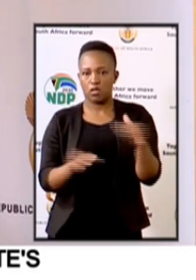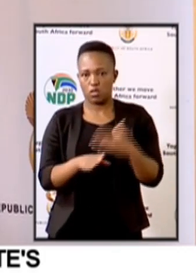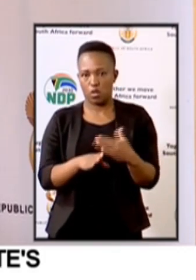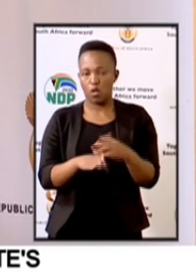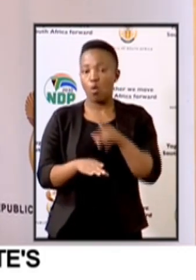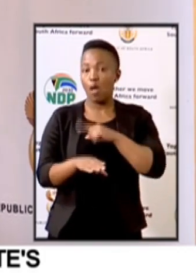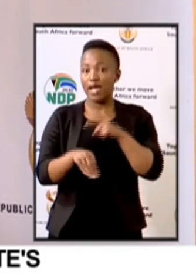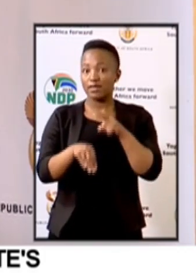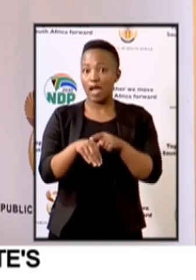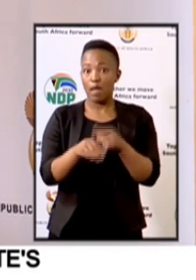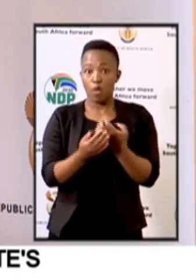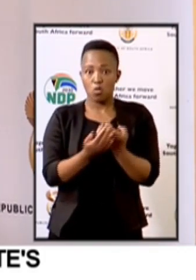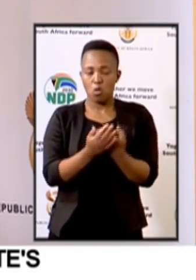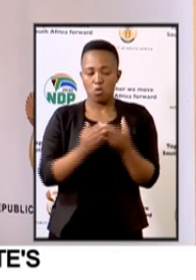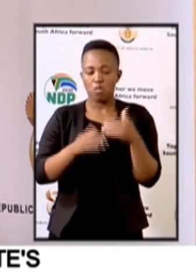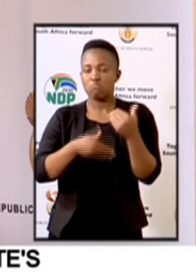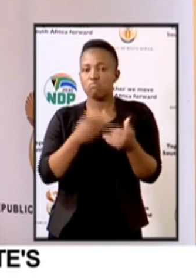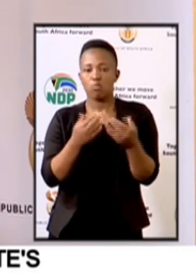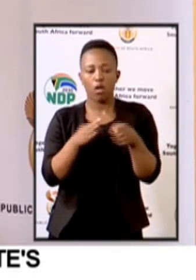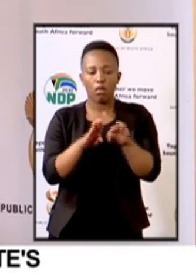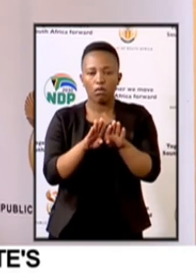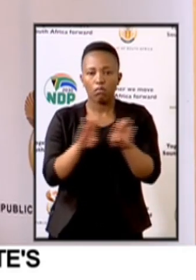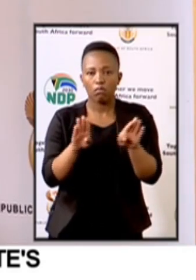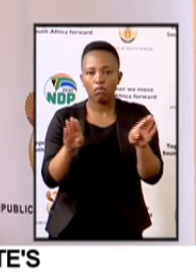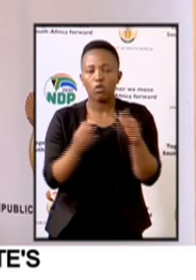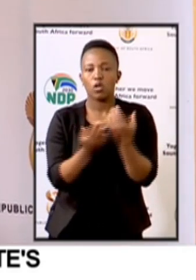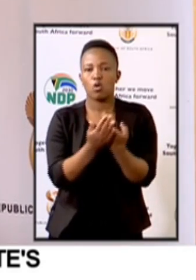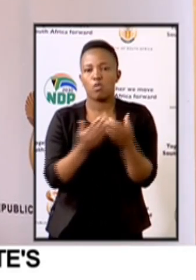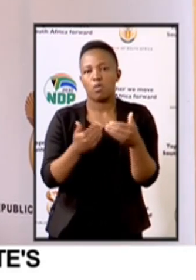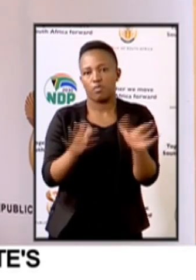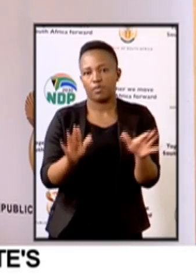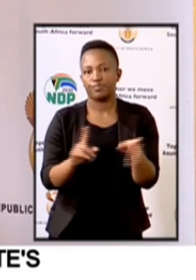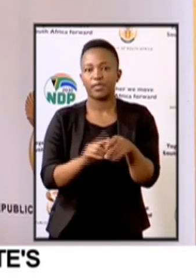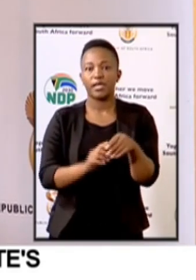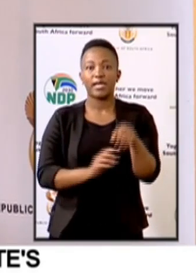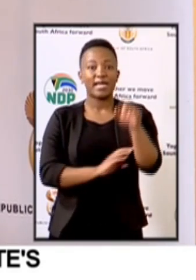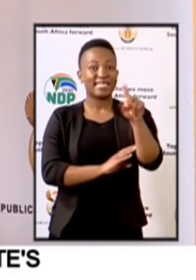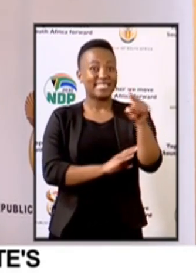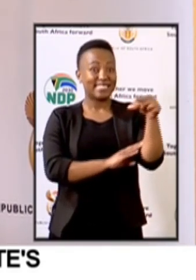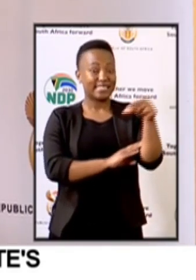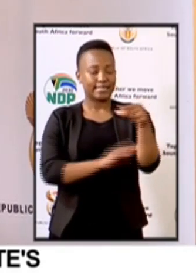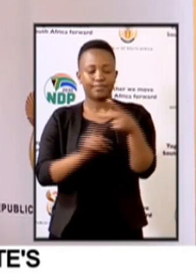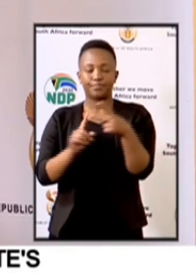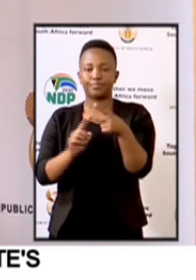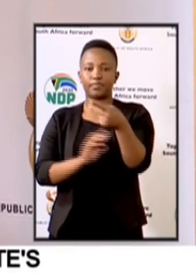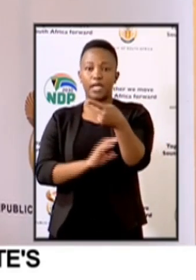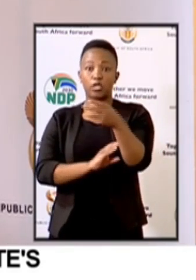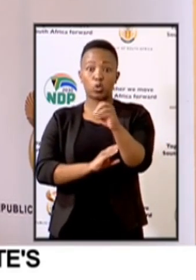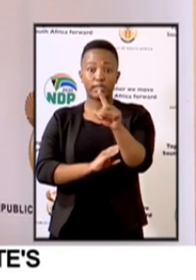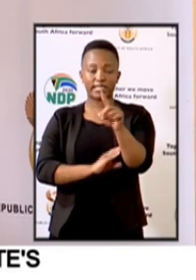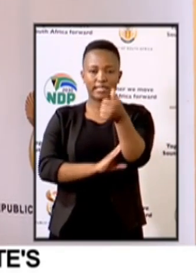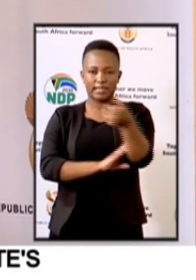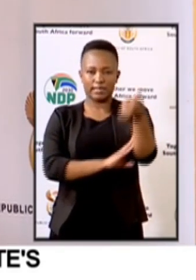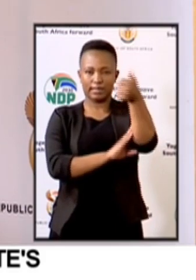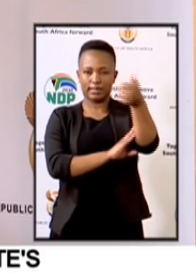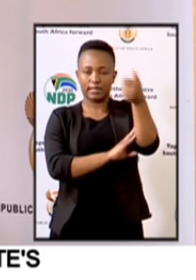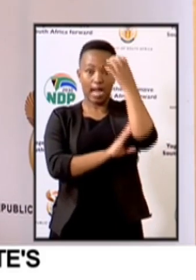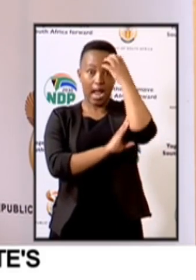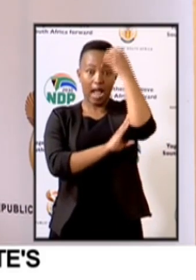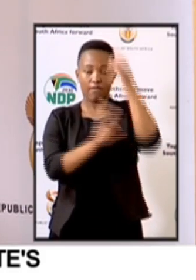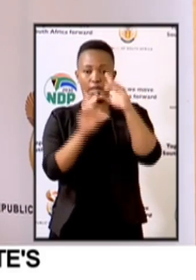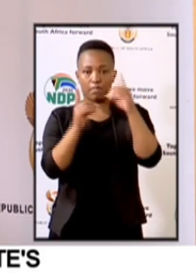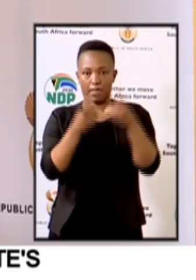economy and other related activities. DGs and HODs must ensure that employees who are required to be